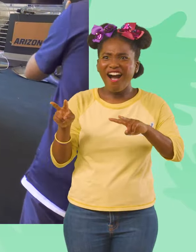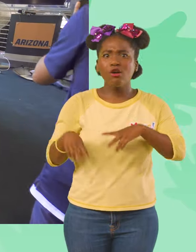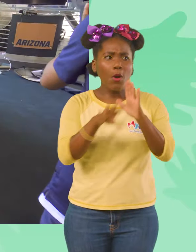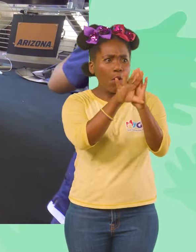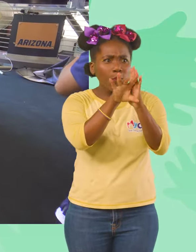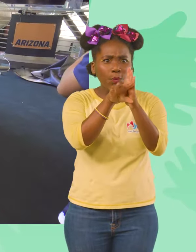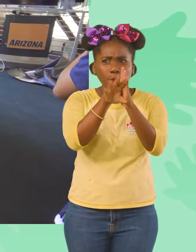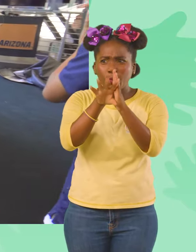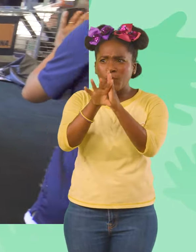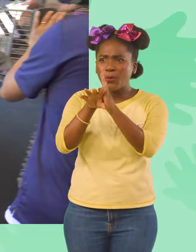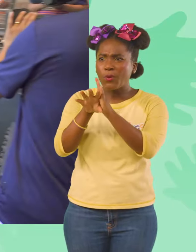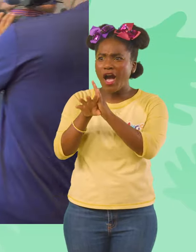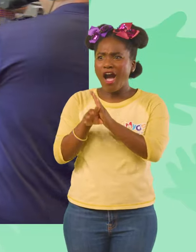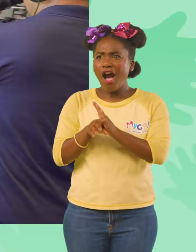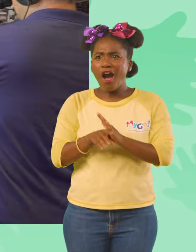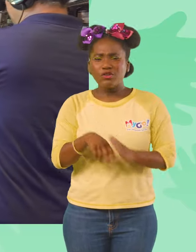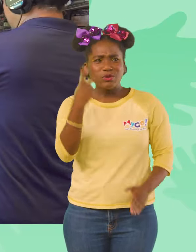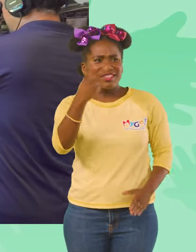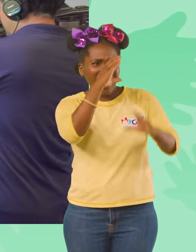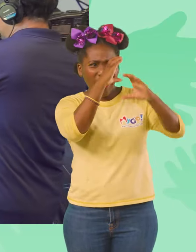their show at. Oh, look, a camera.